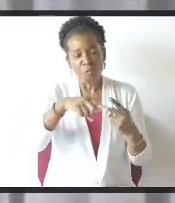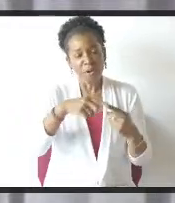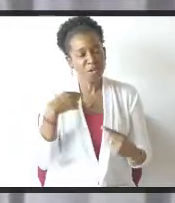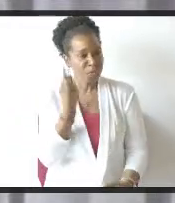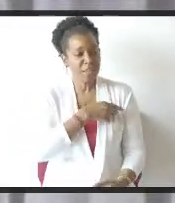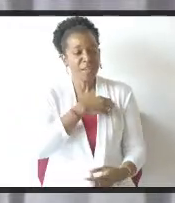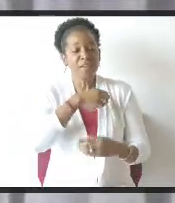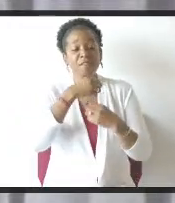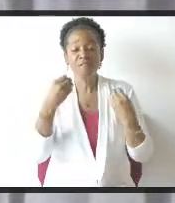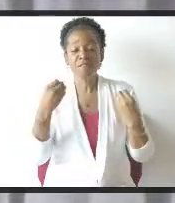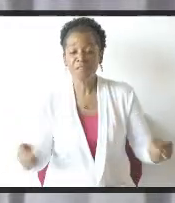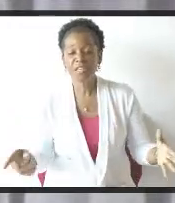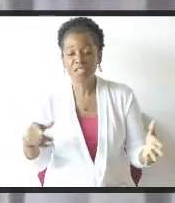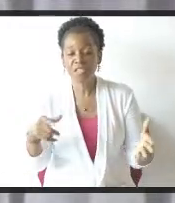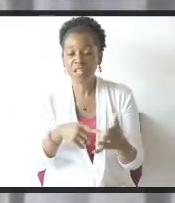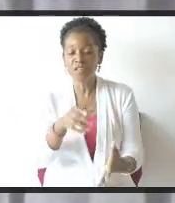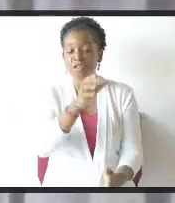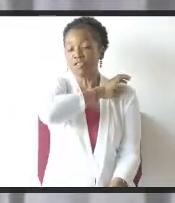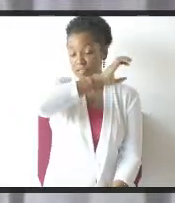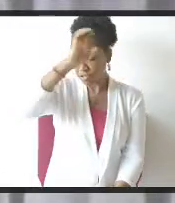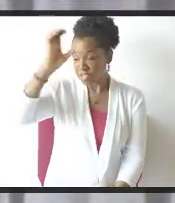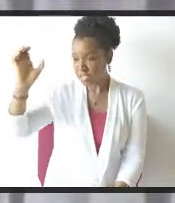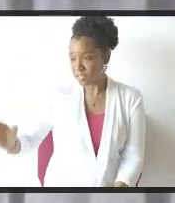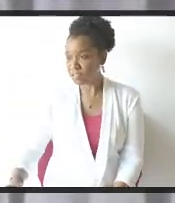boxer in those fields,